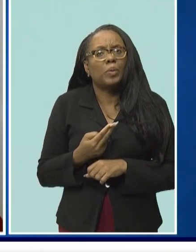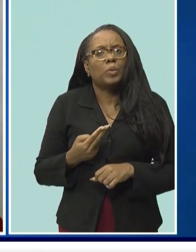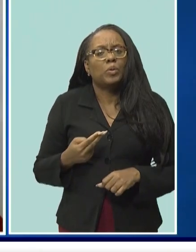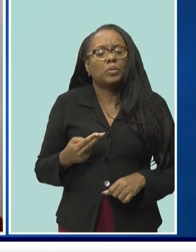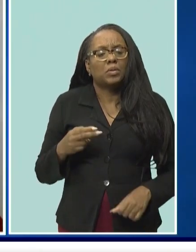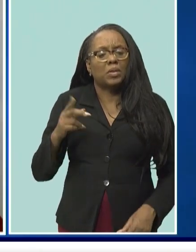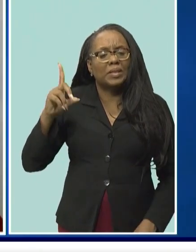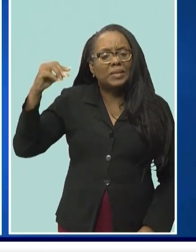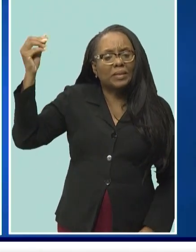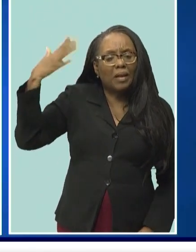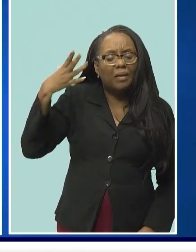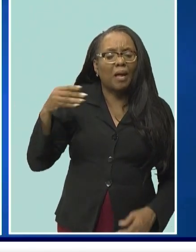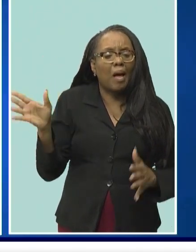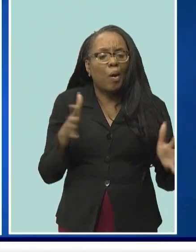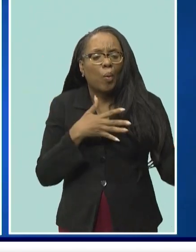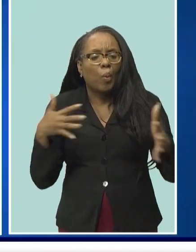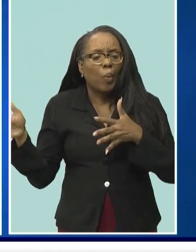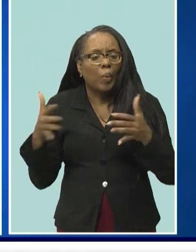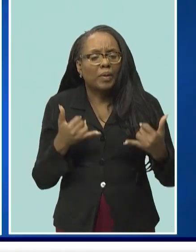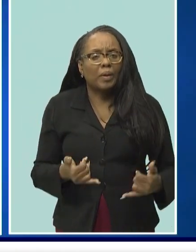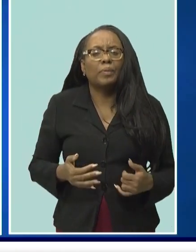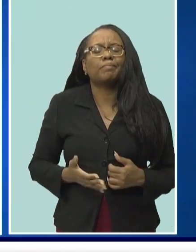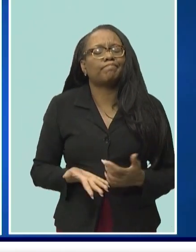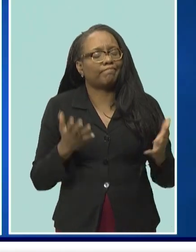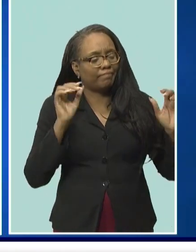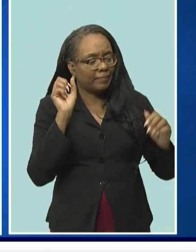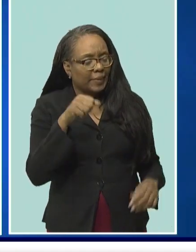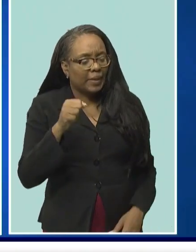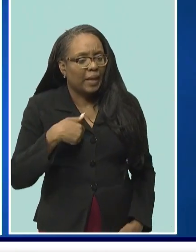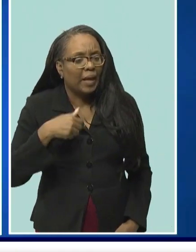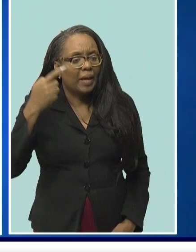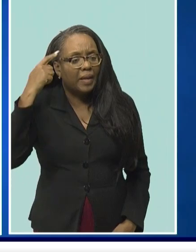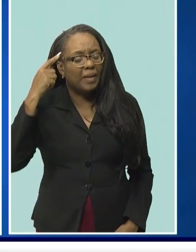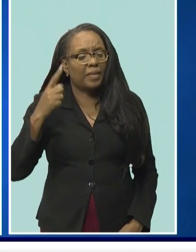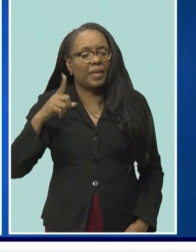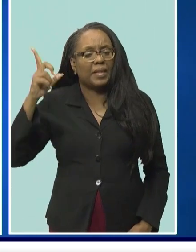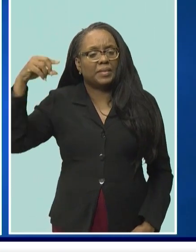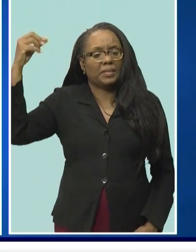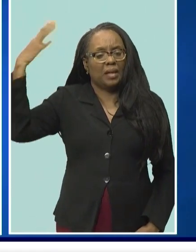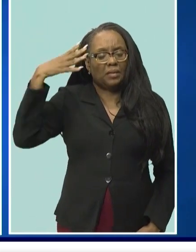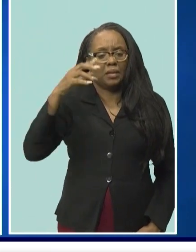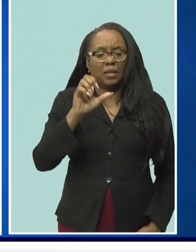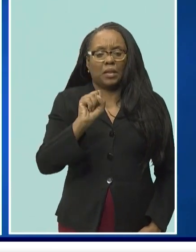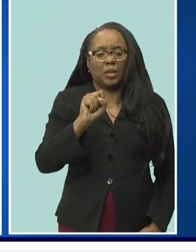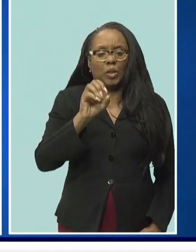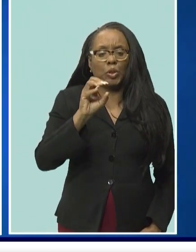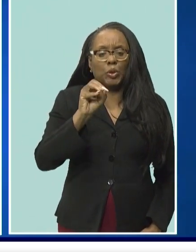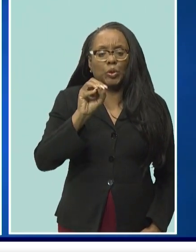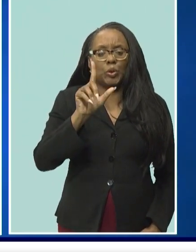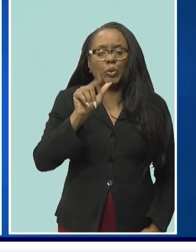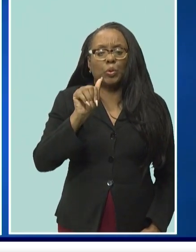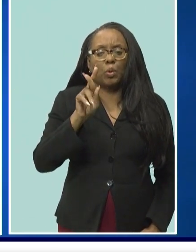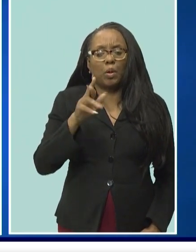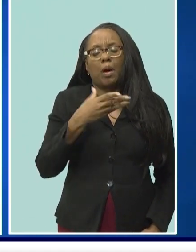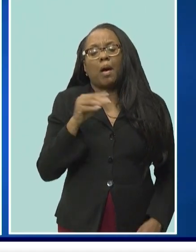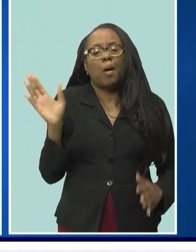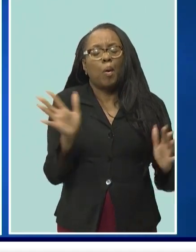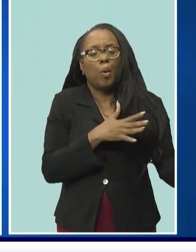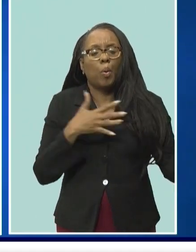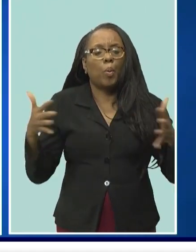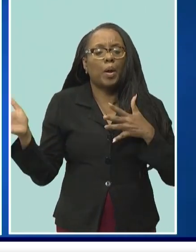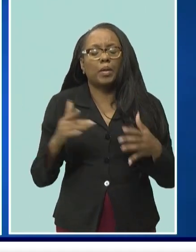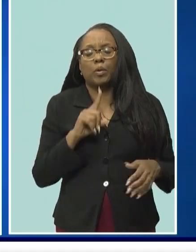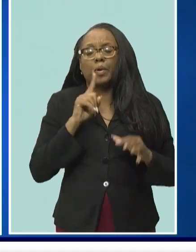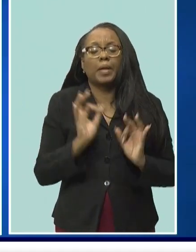Yes, I think, well, solar and wind are excellent options for renewable energy. However, they are singular in terms of